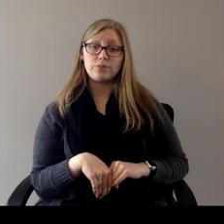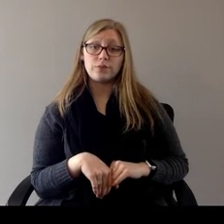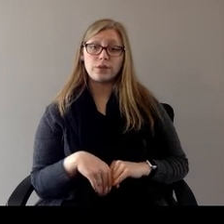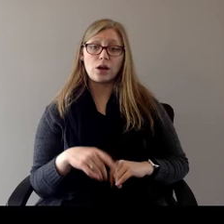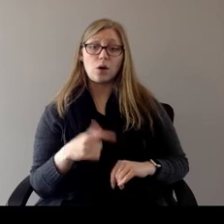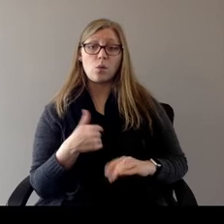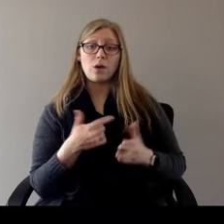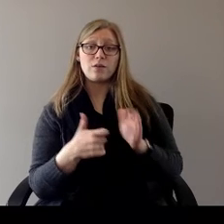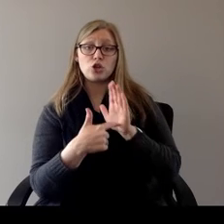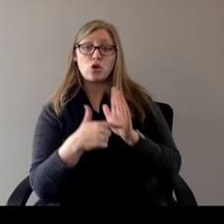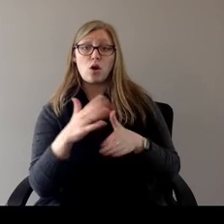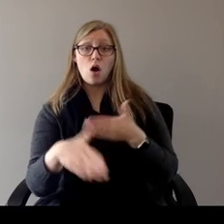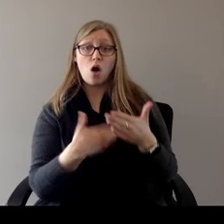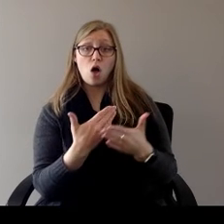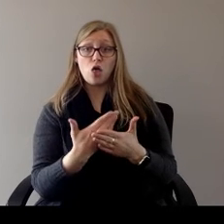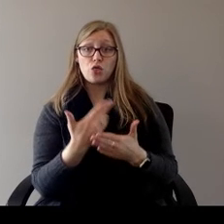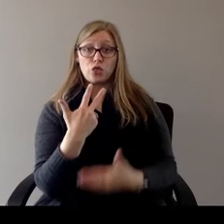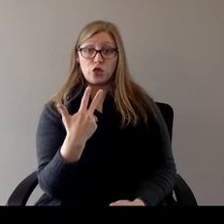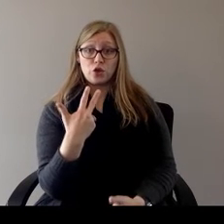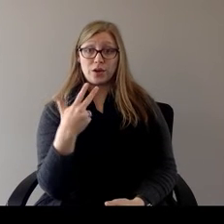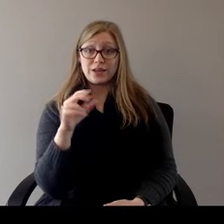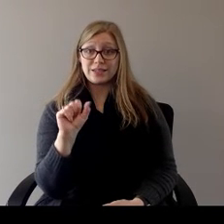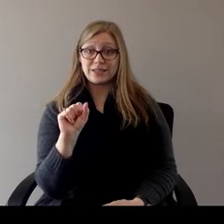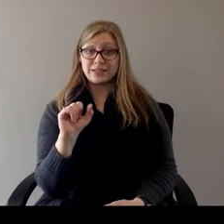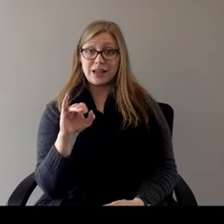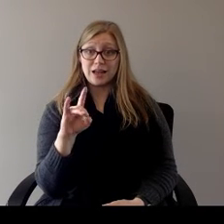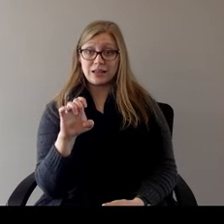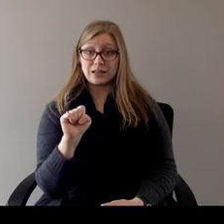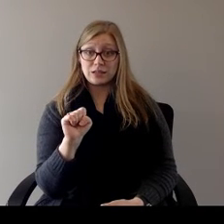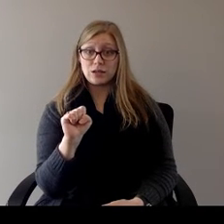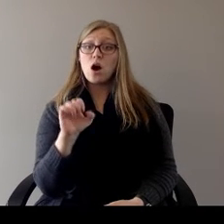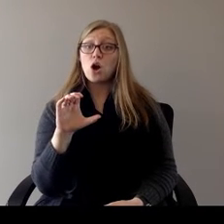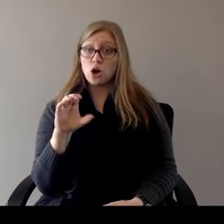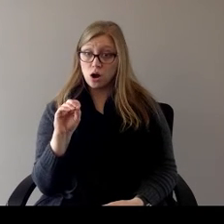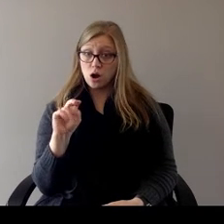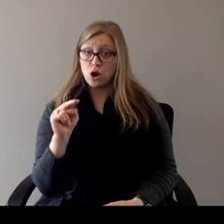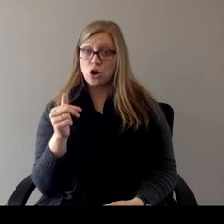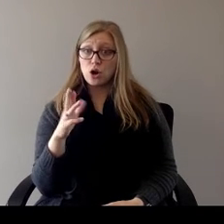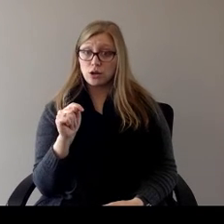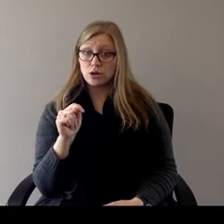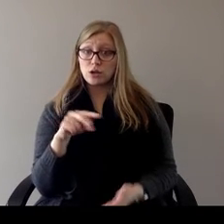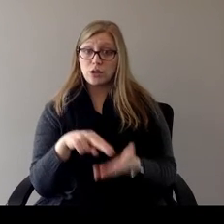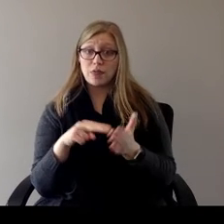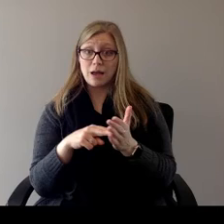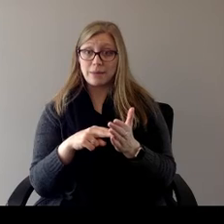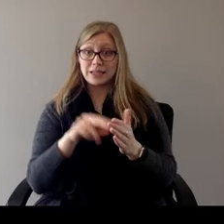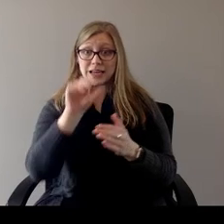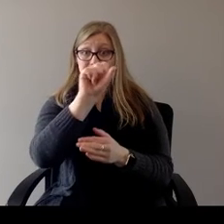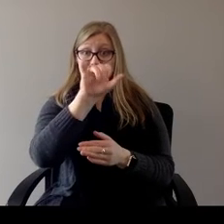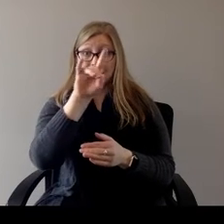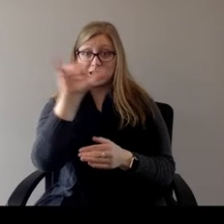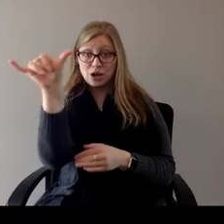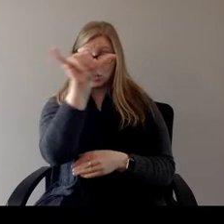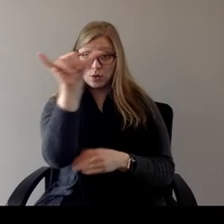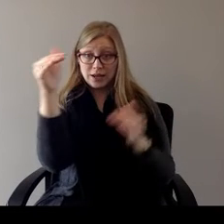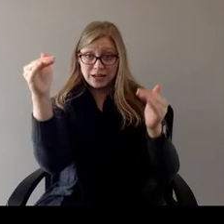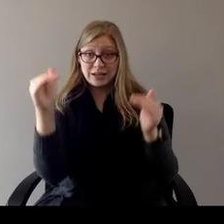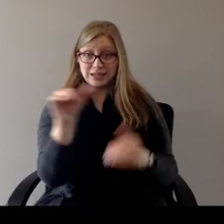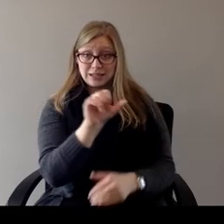sides are congruent. So by side, triangle ABC is congruent to triangle